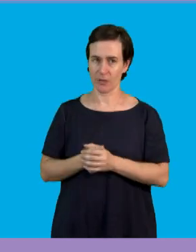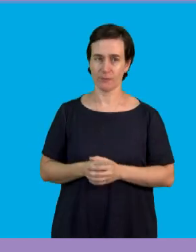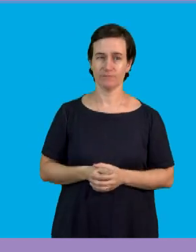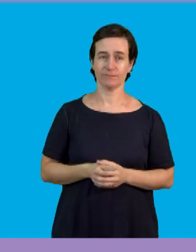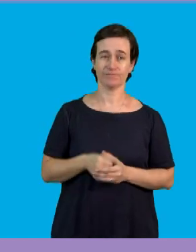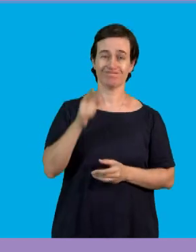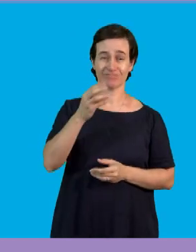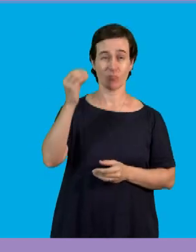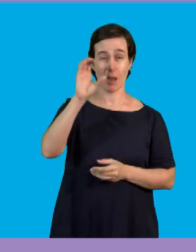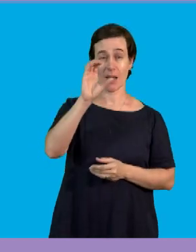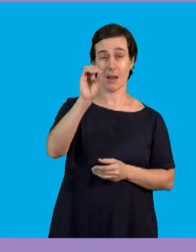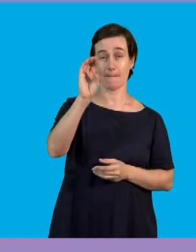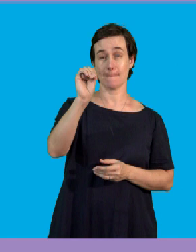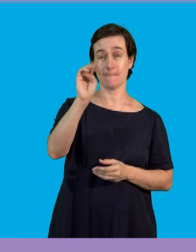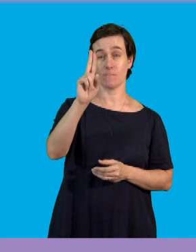the commutative